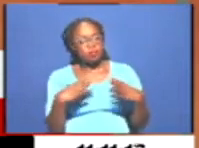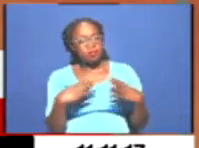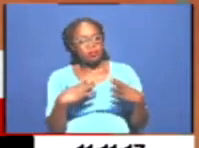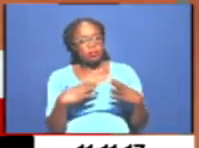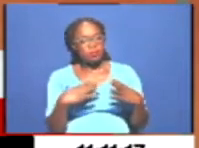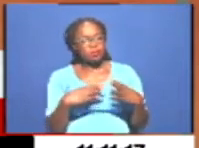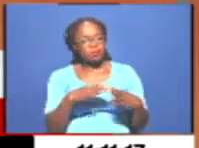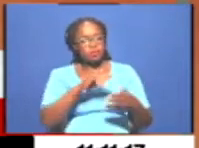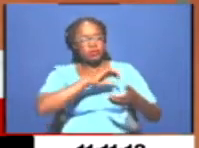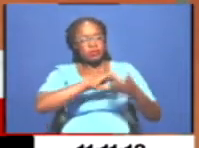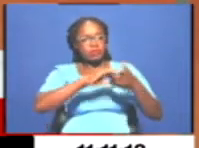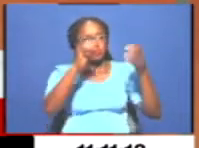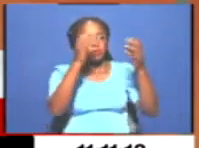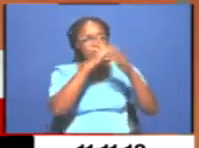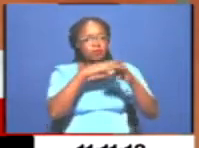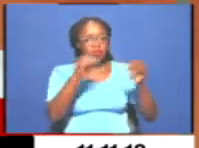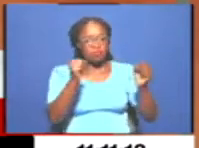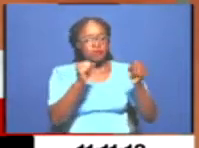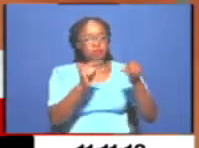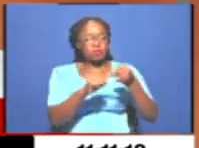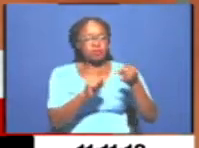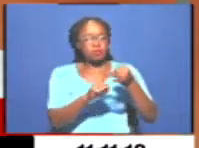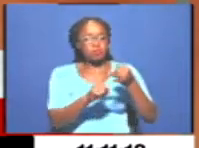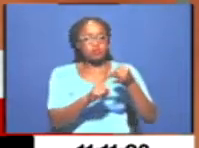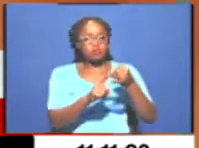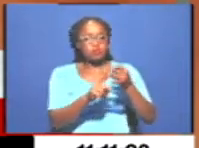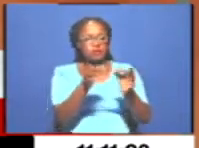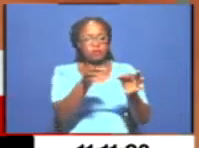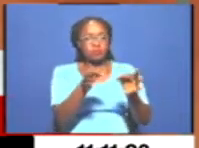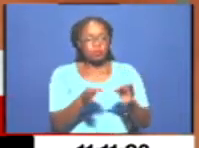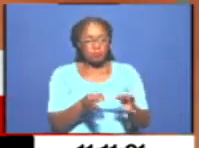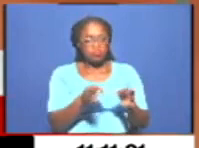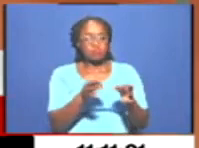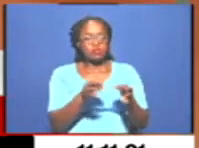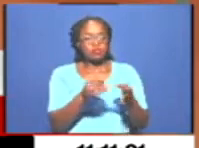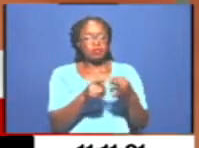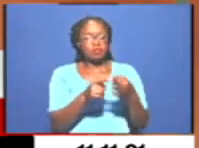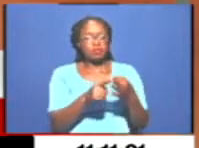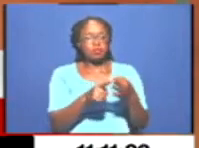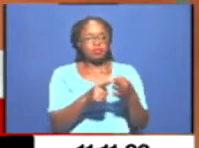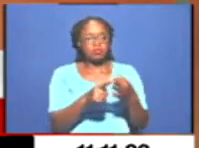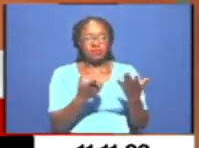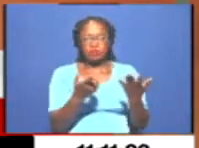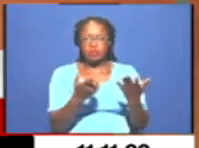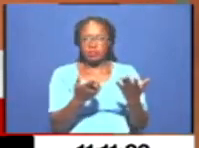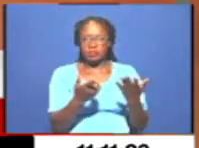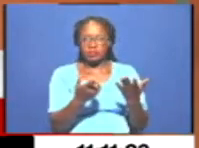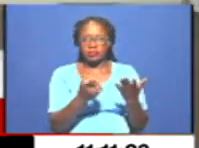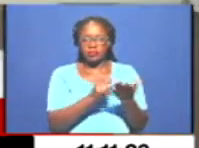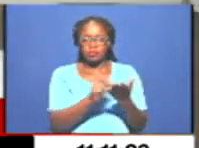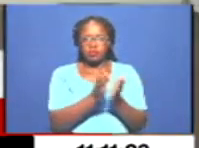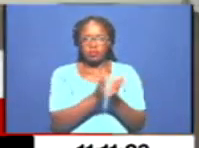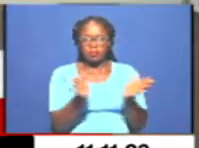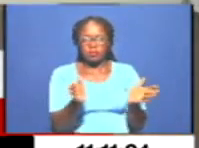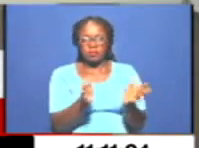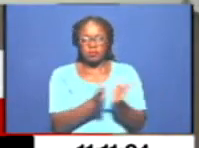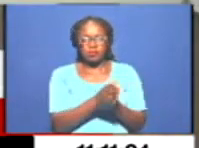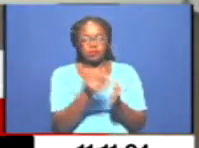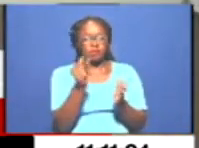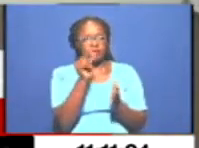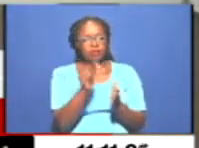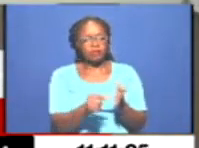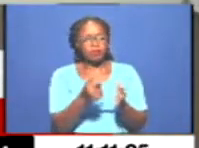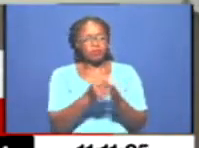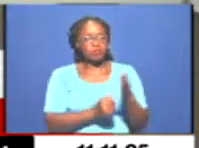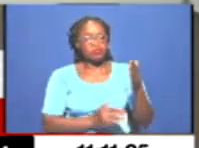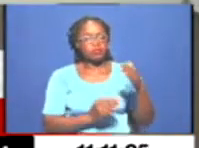federation president, secretary general, treasurer, or somebody else, in case federations don't have treasurer, somebody else from that executive committee.